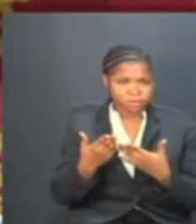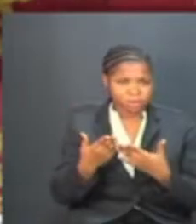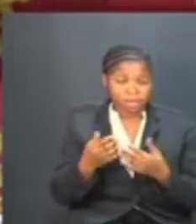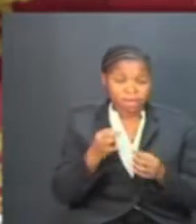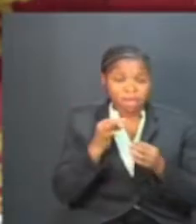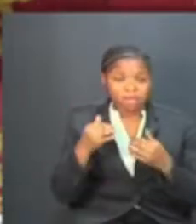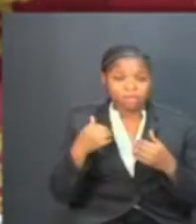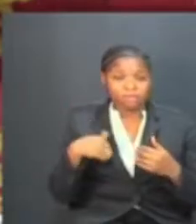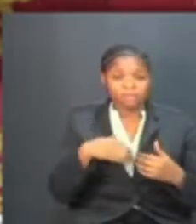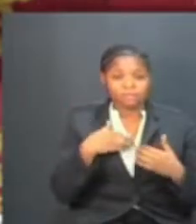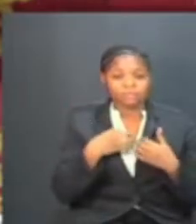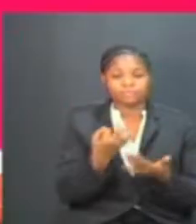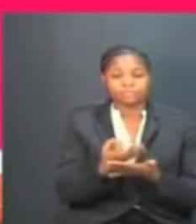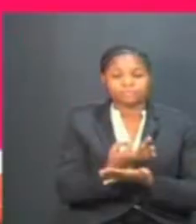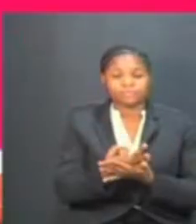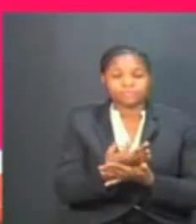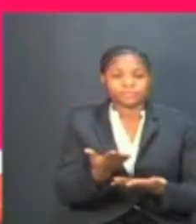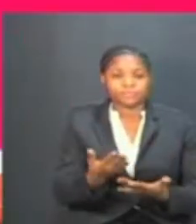funds.